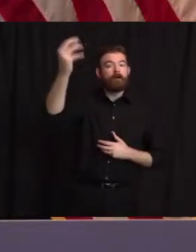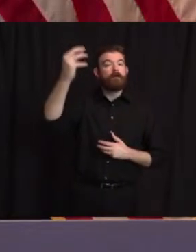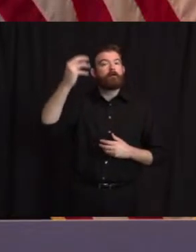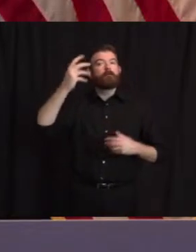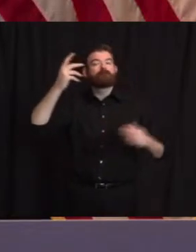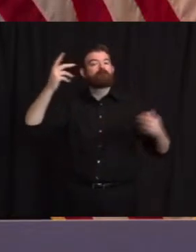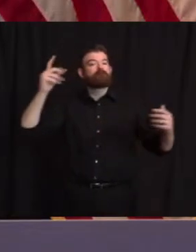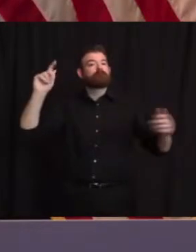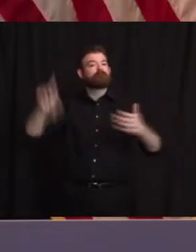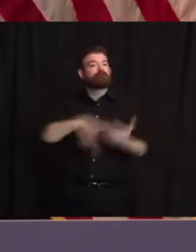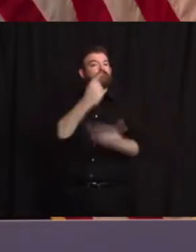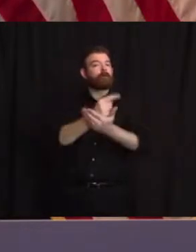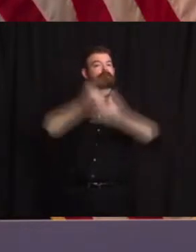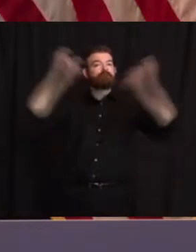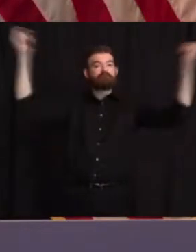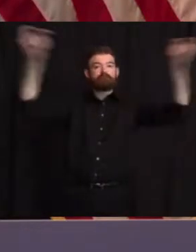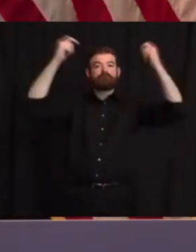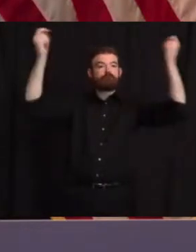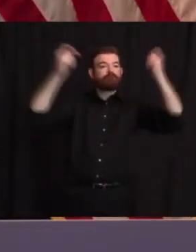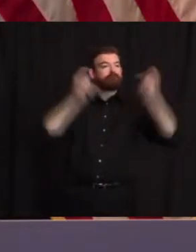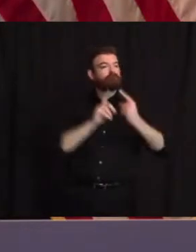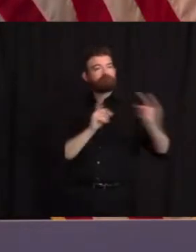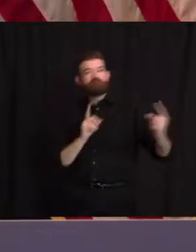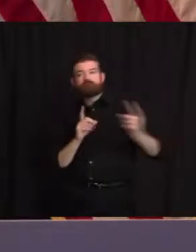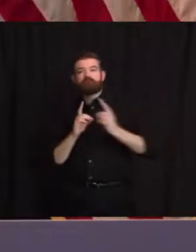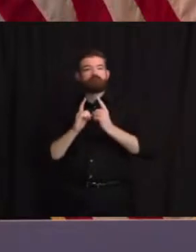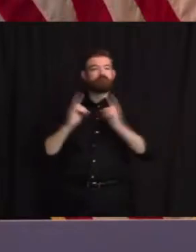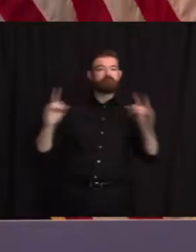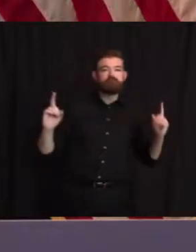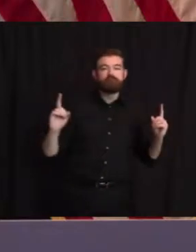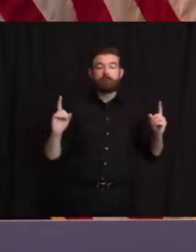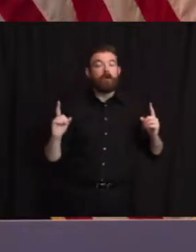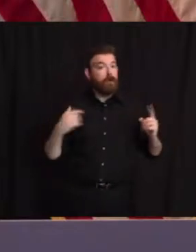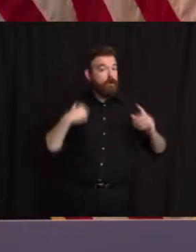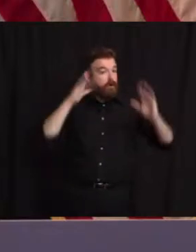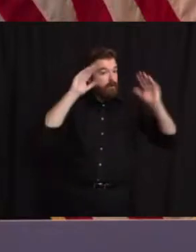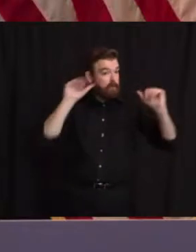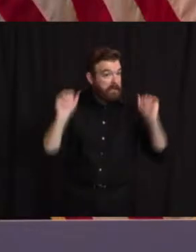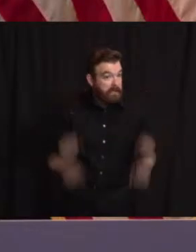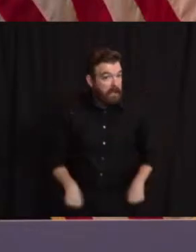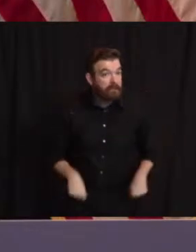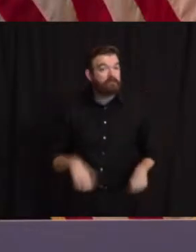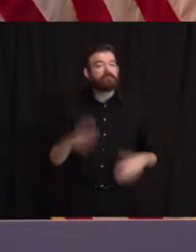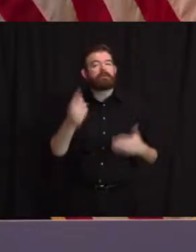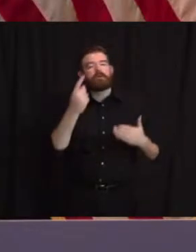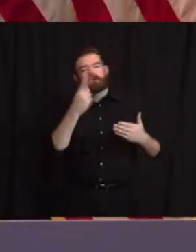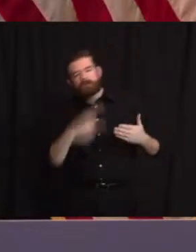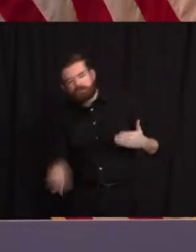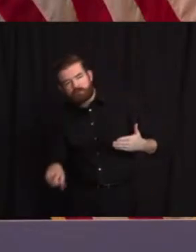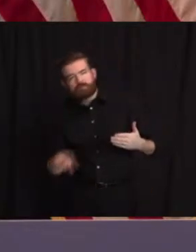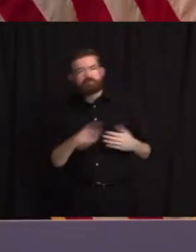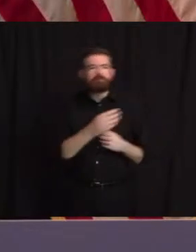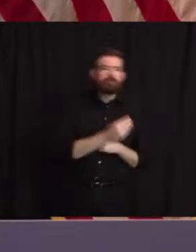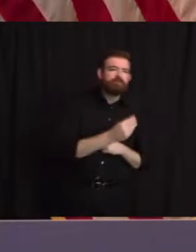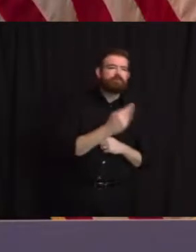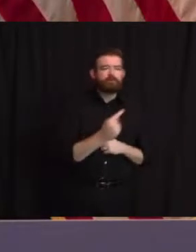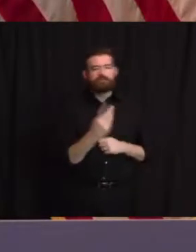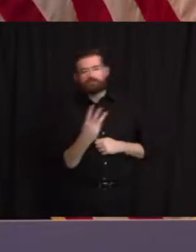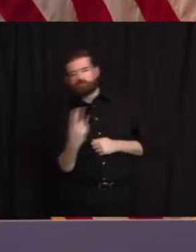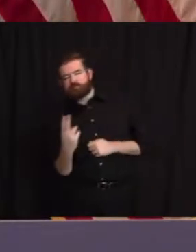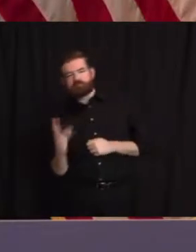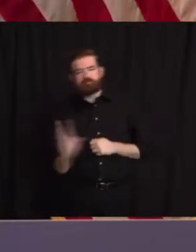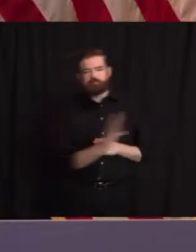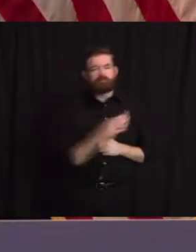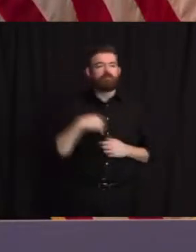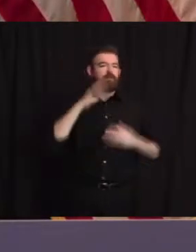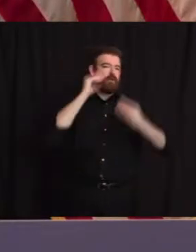well placed, and I hope that we can have some guidance for you early midweek. We want to get this right, obviously, because this would